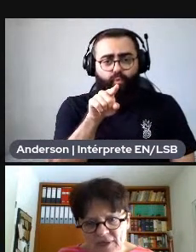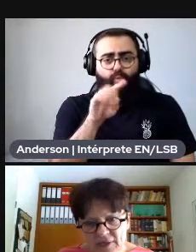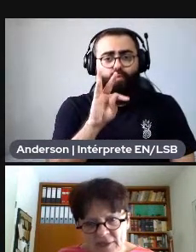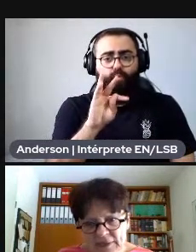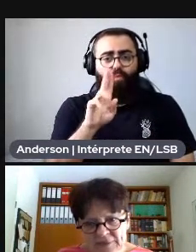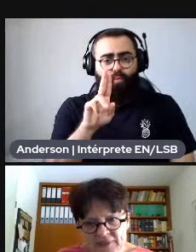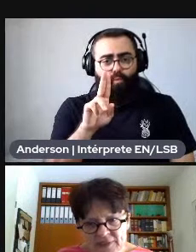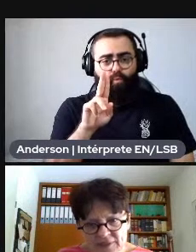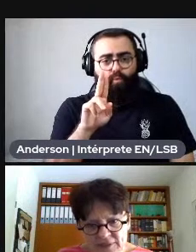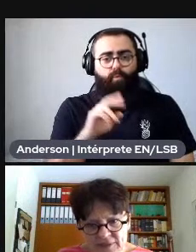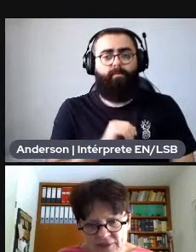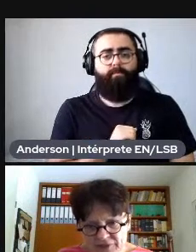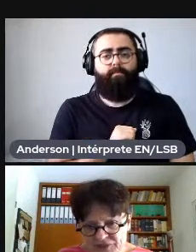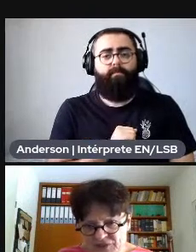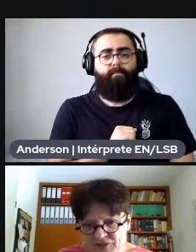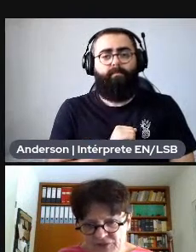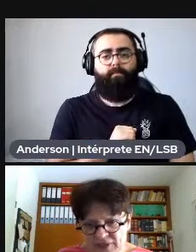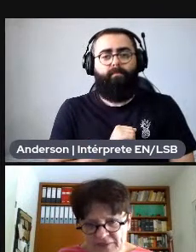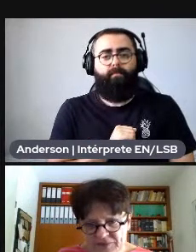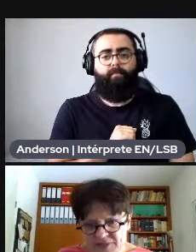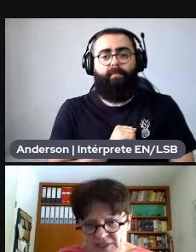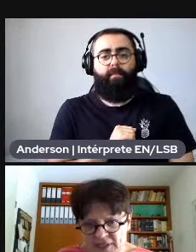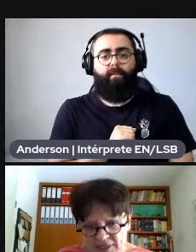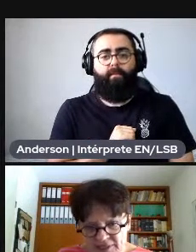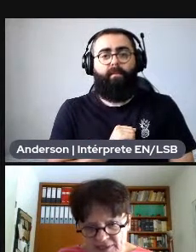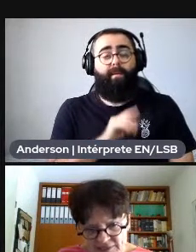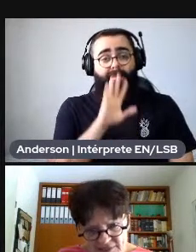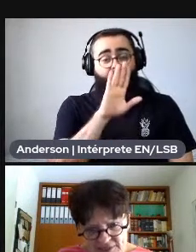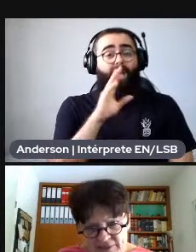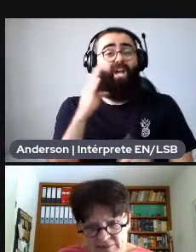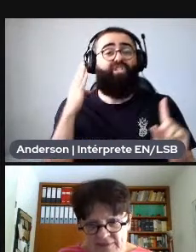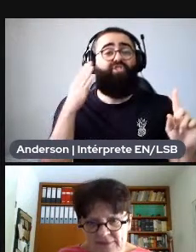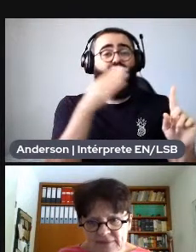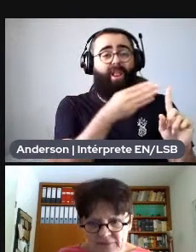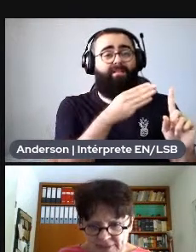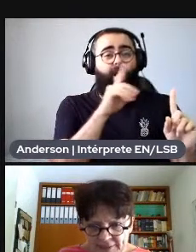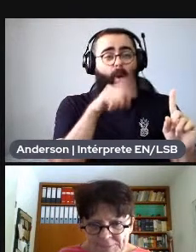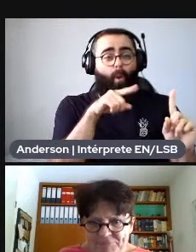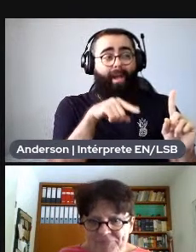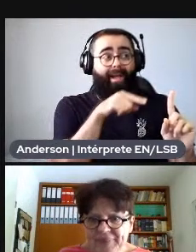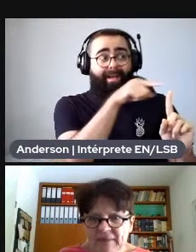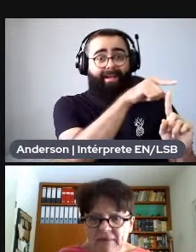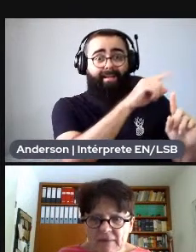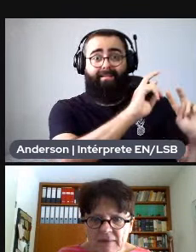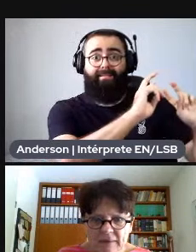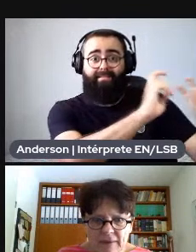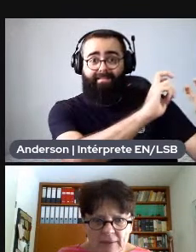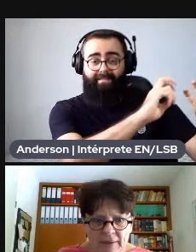So the direction to the addressee and singular. Okay.